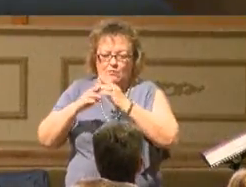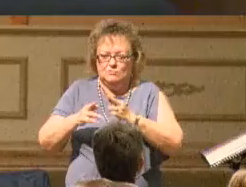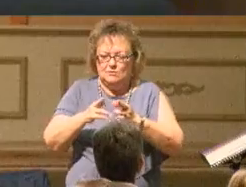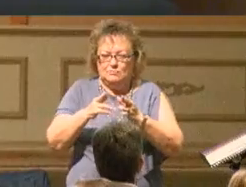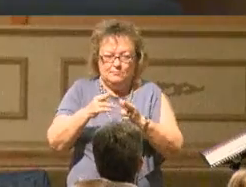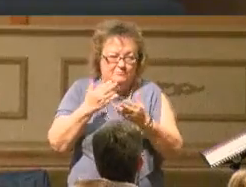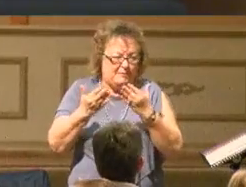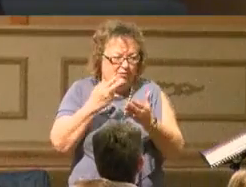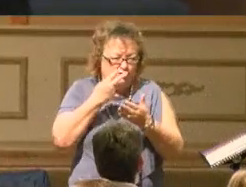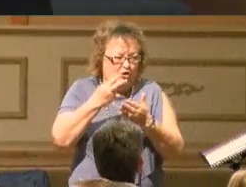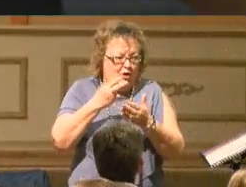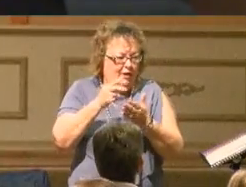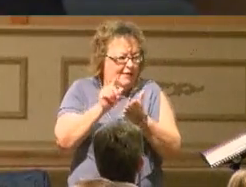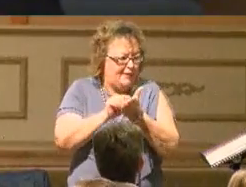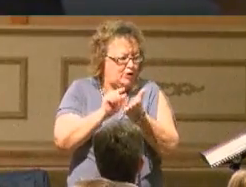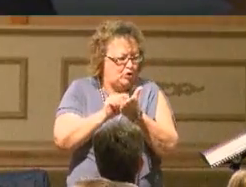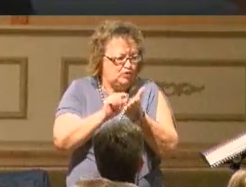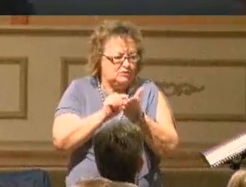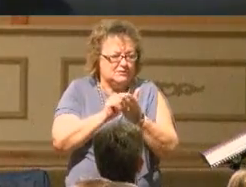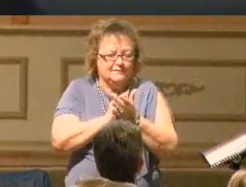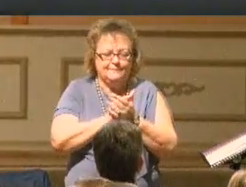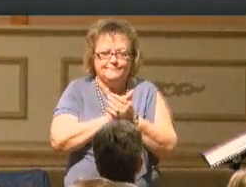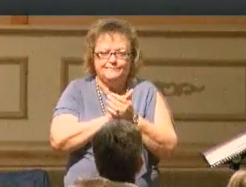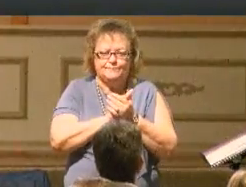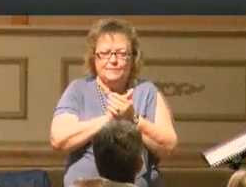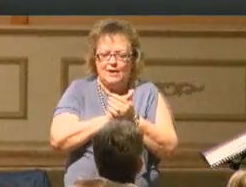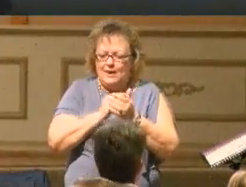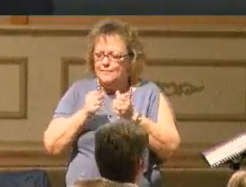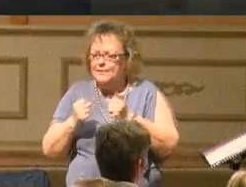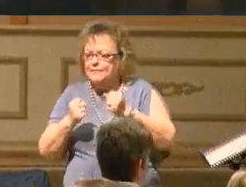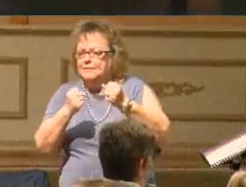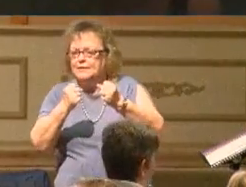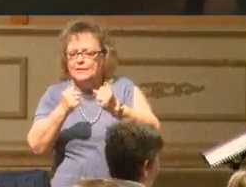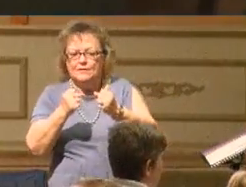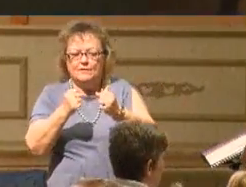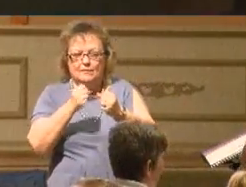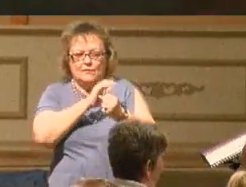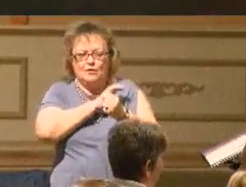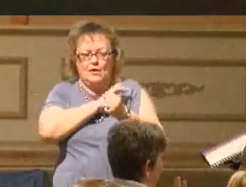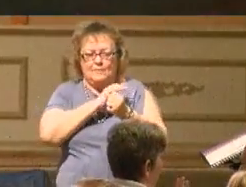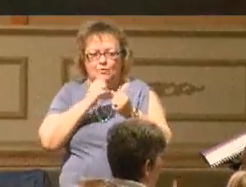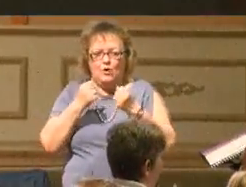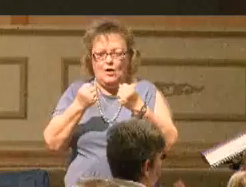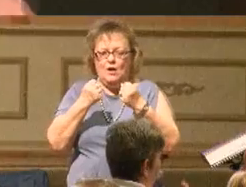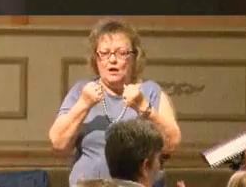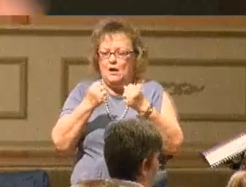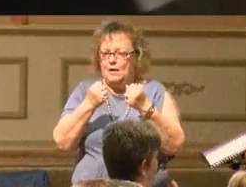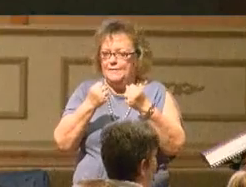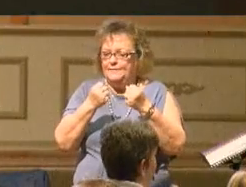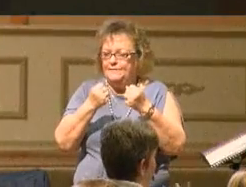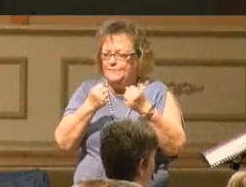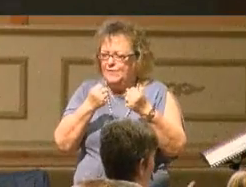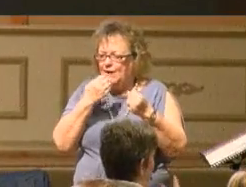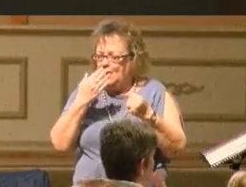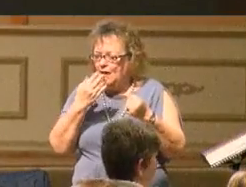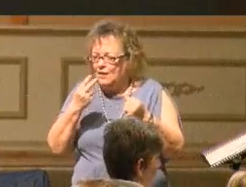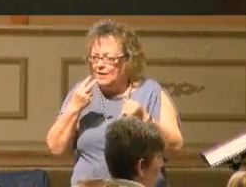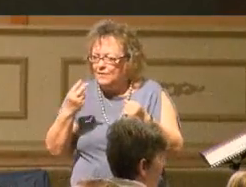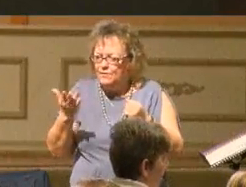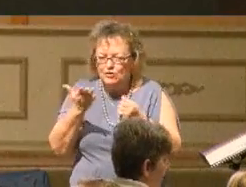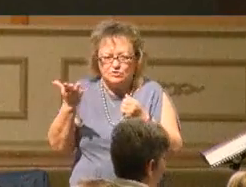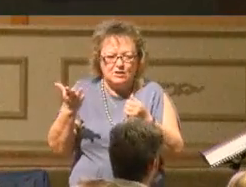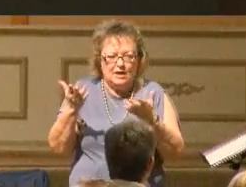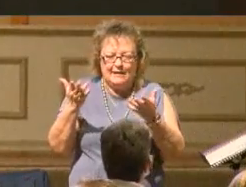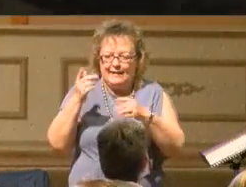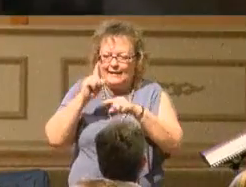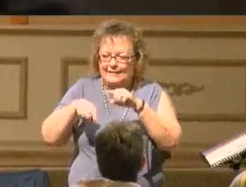seen something about it in the news. And I pulled up beside the cruiser there, and after driving around a little bit and realized that there was no way to